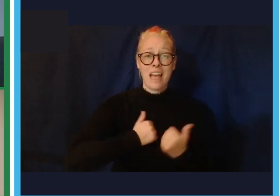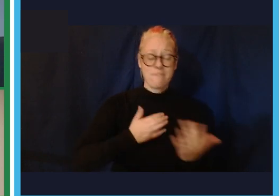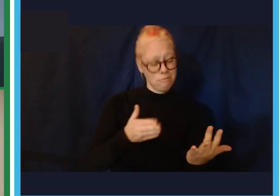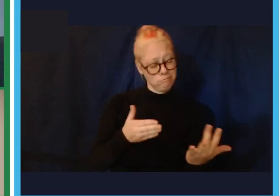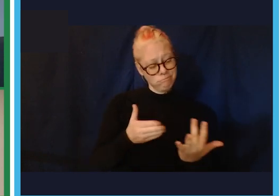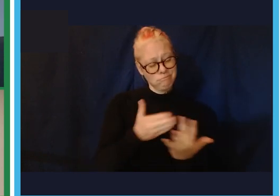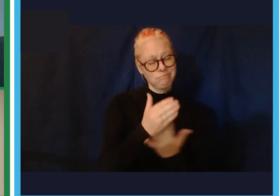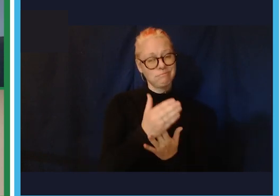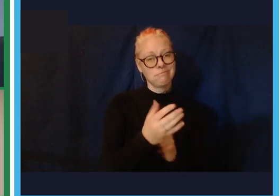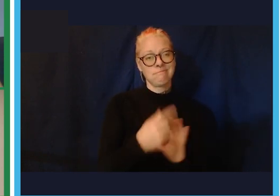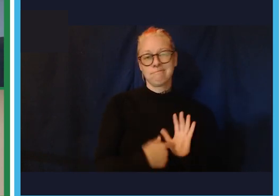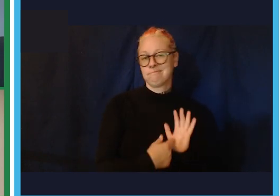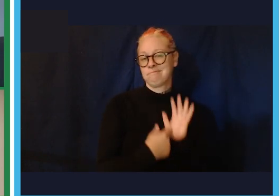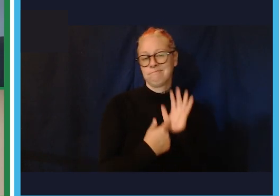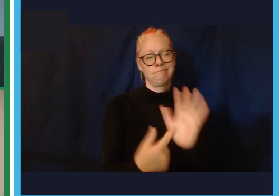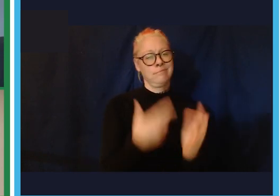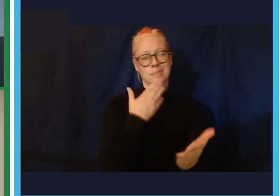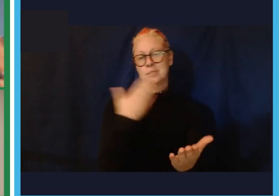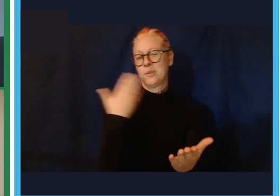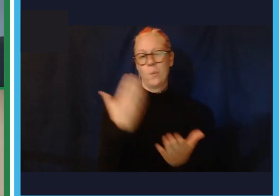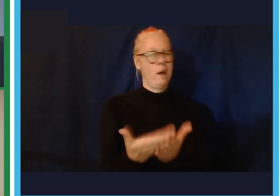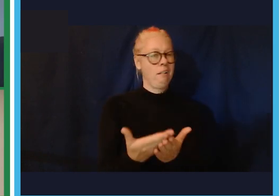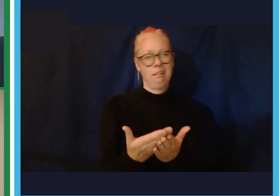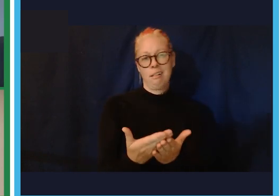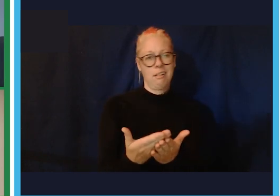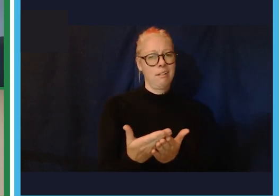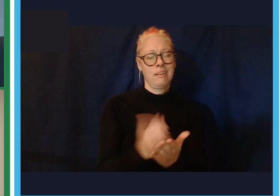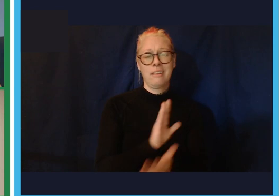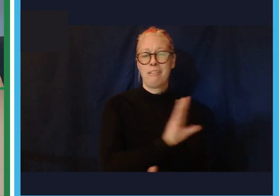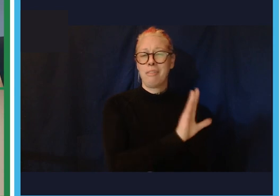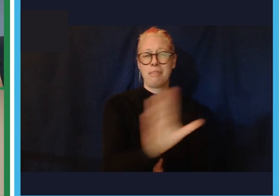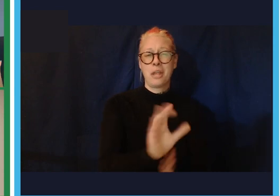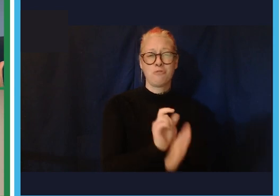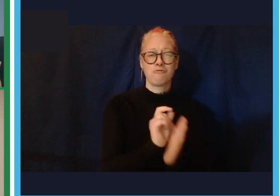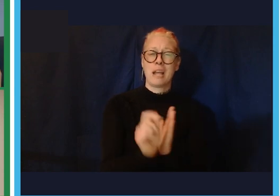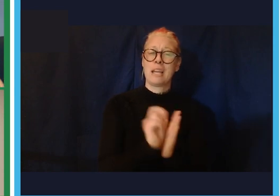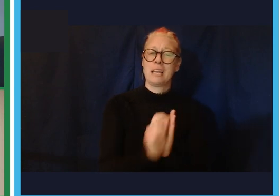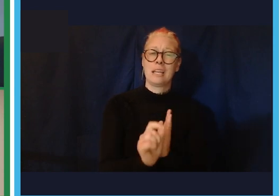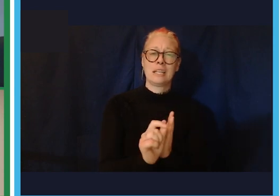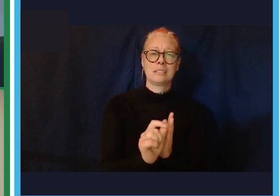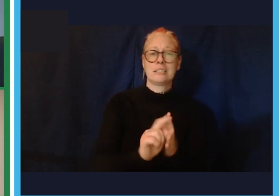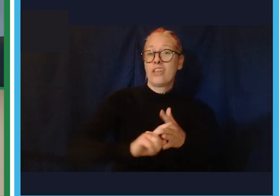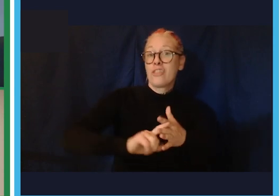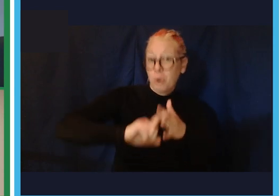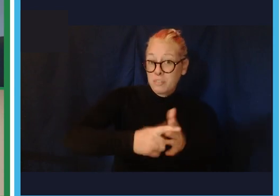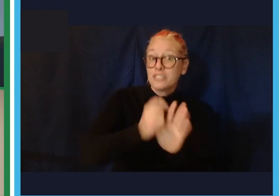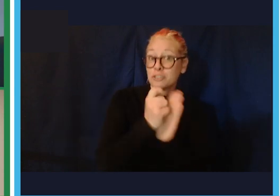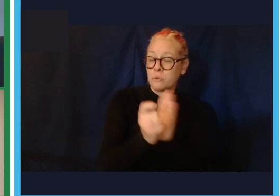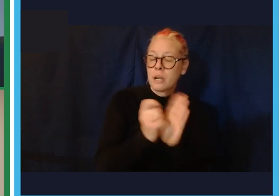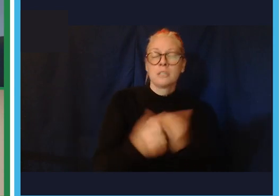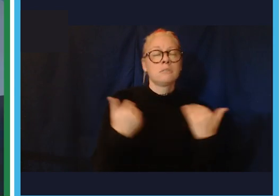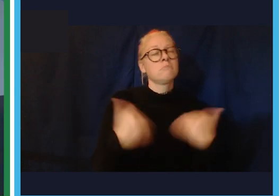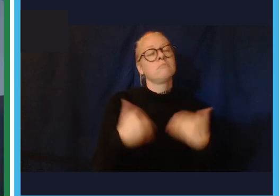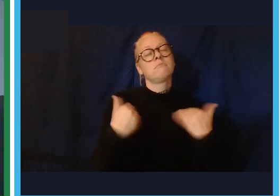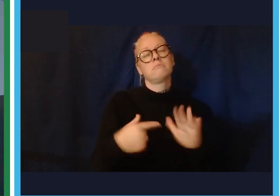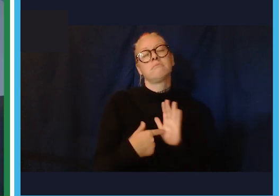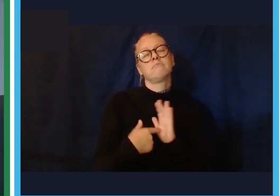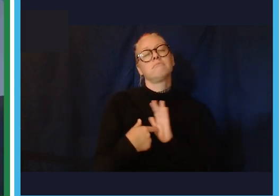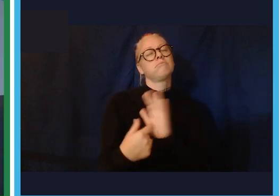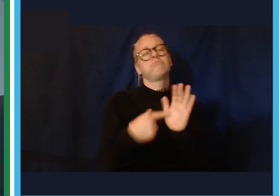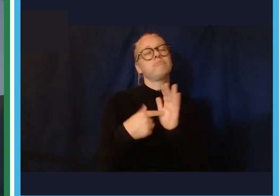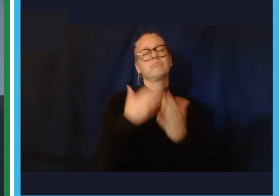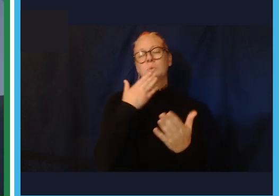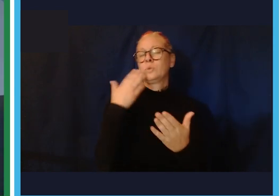really easy for me to sort of pitch that, because it's a very well-formed